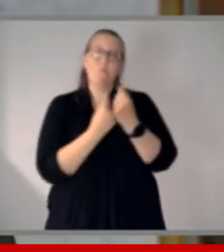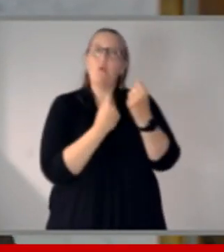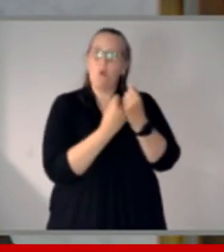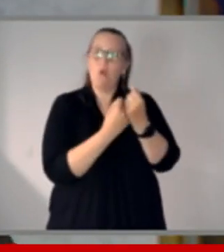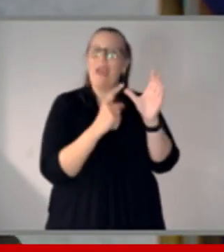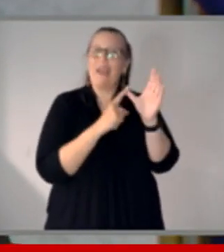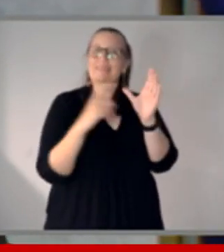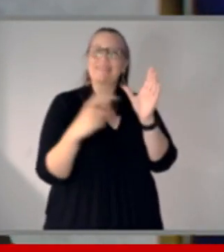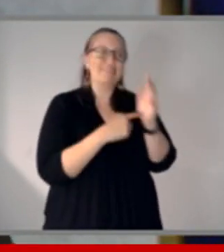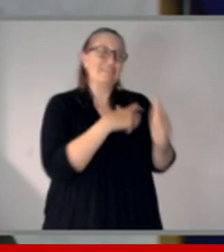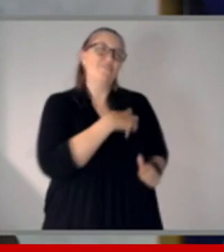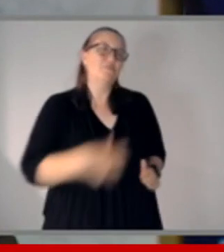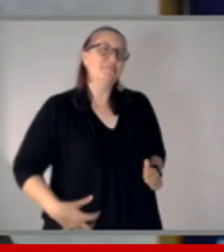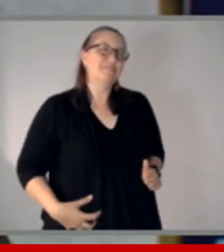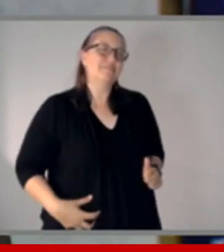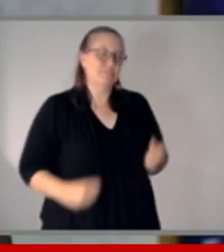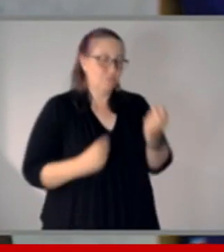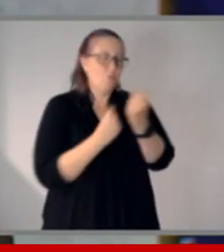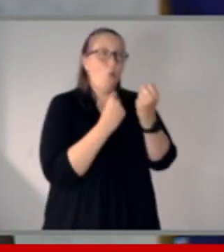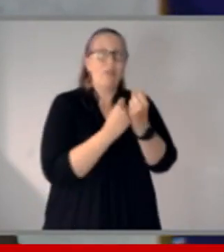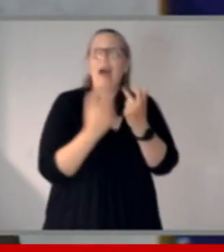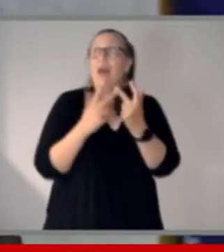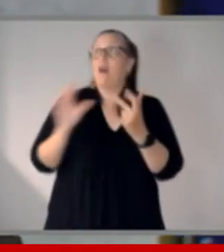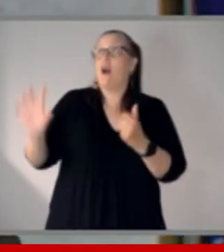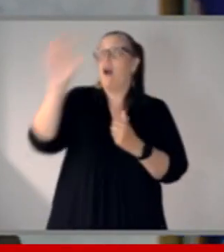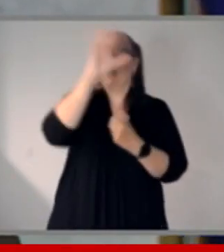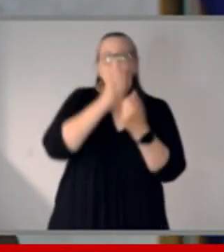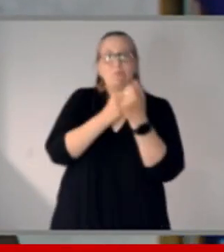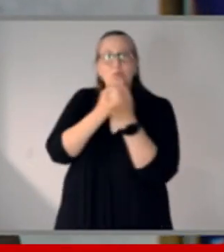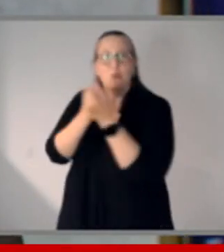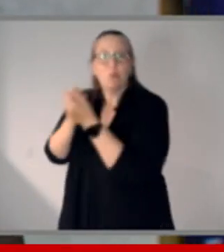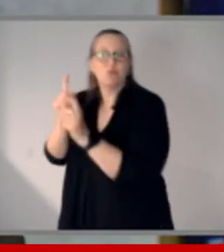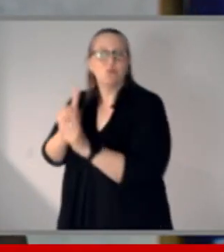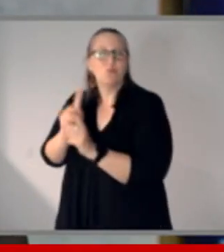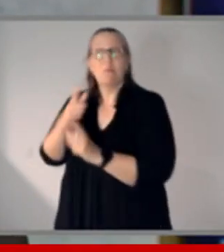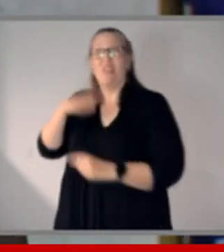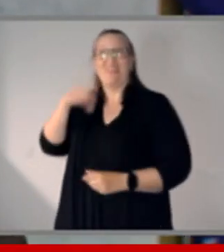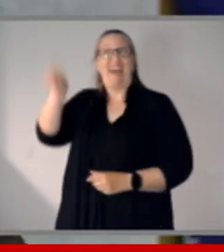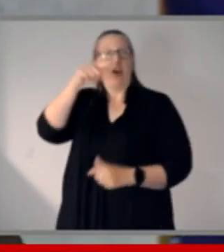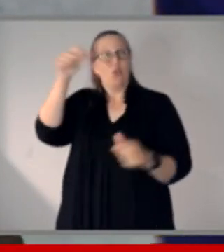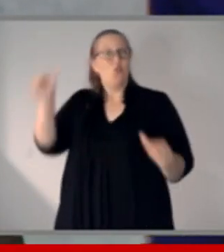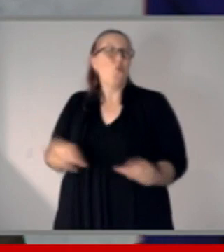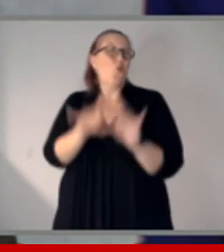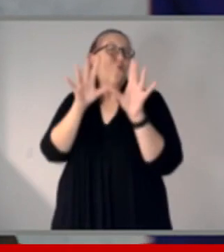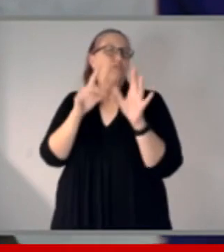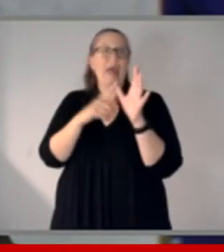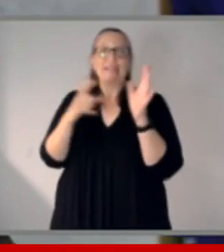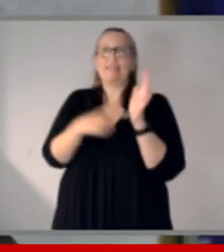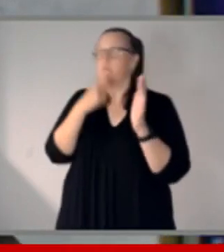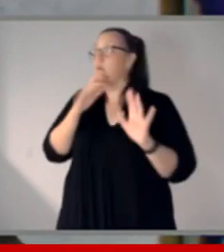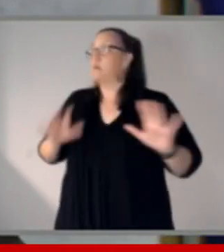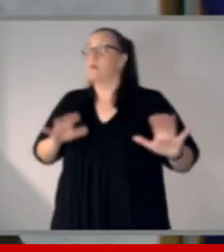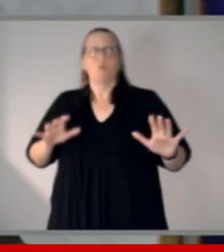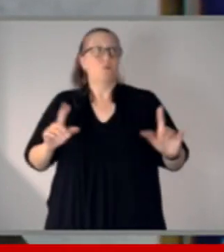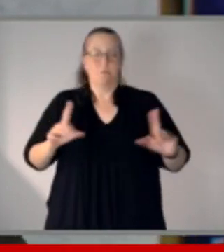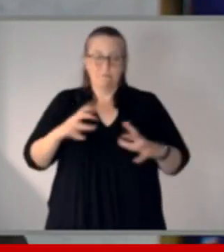course, and being given support from all the other jurisdictions that have been in this situation. A complex group of exposure